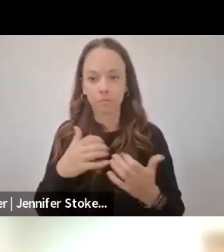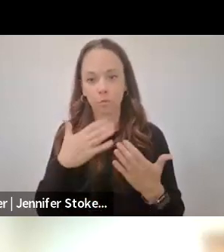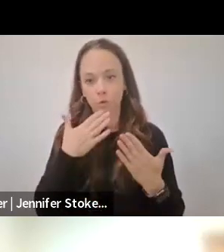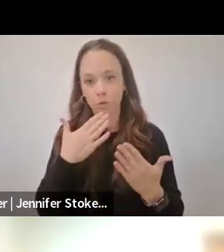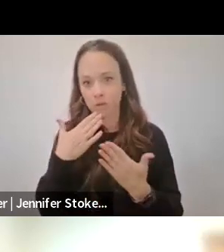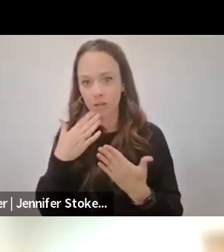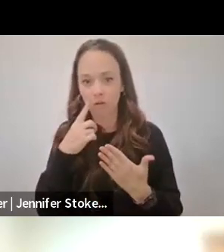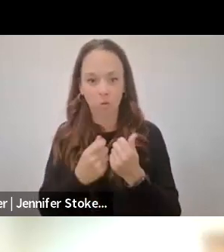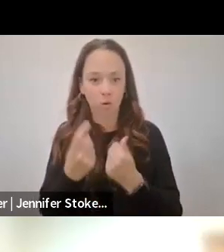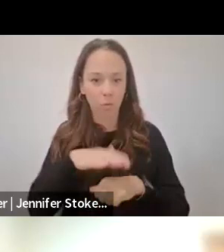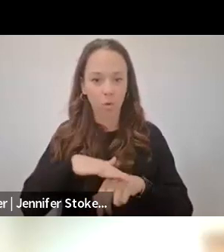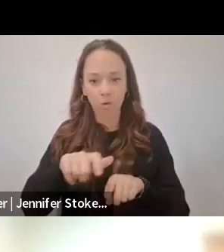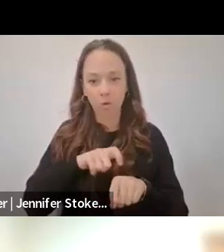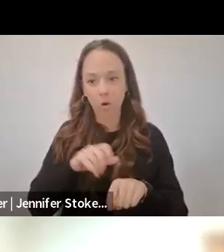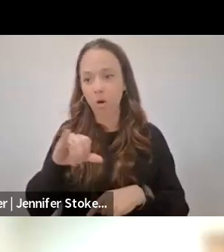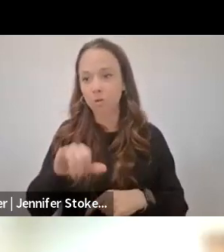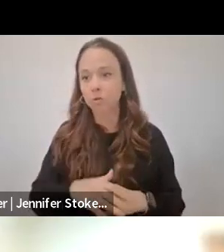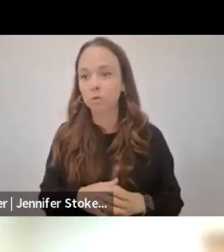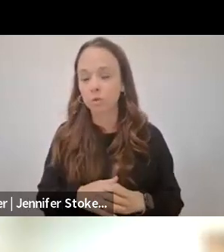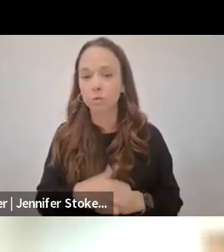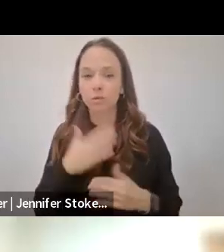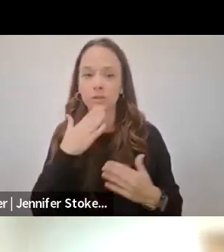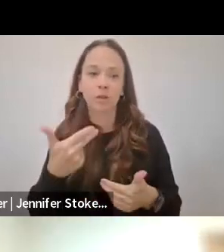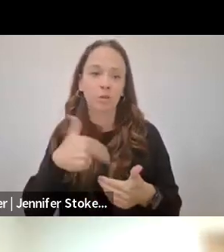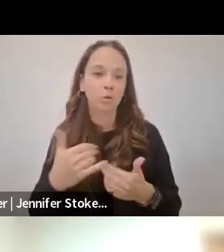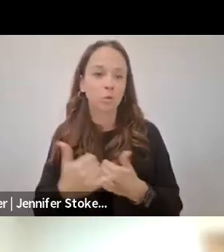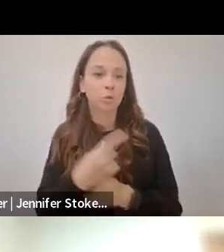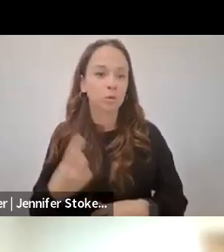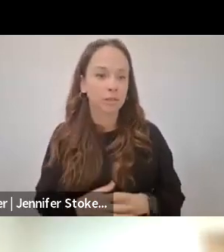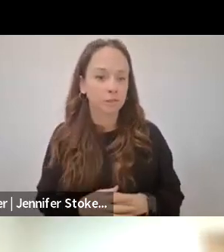to everybody who's on the call for joining us today.